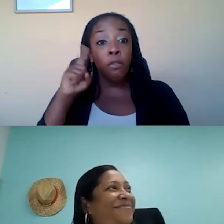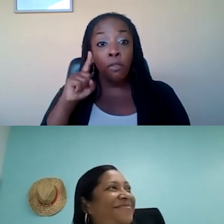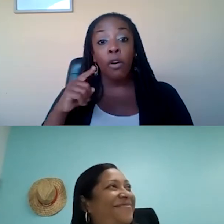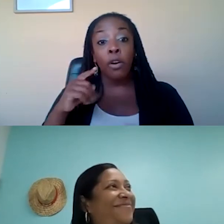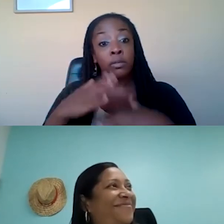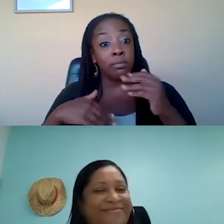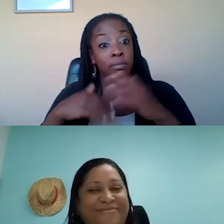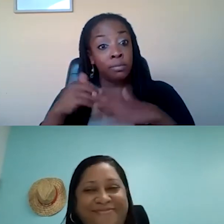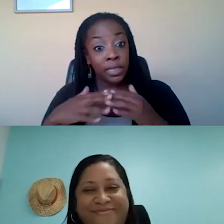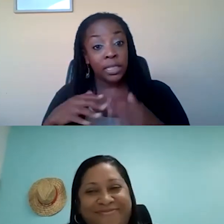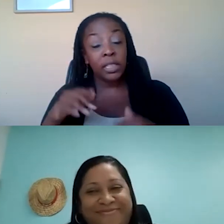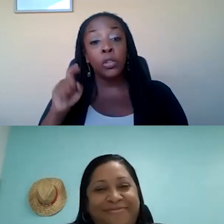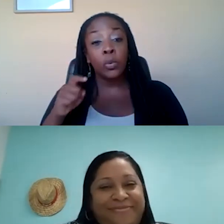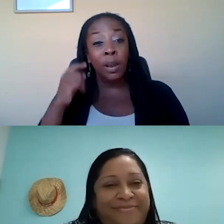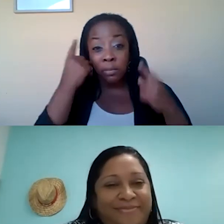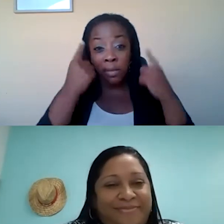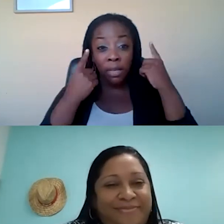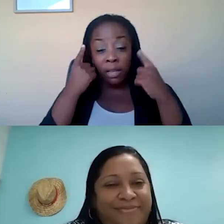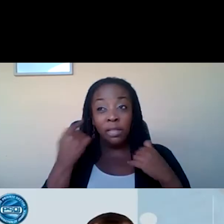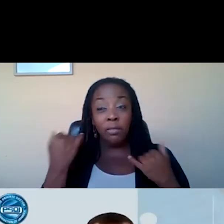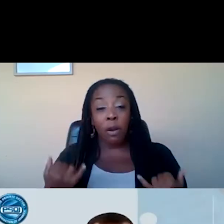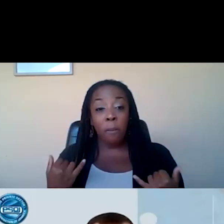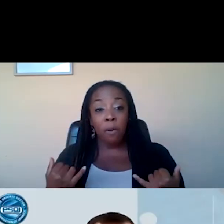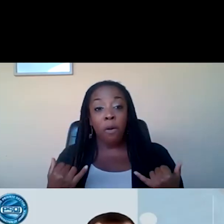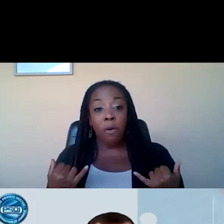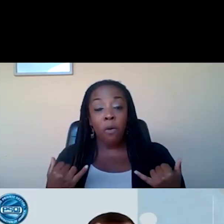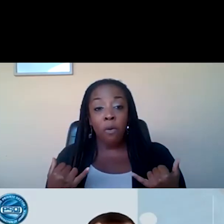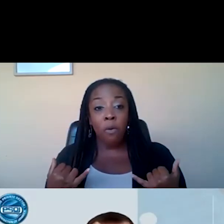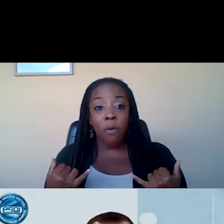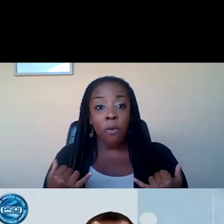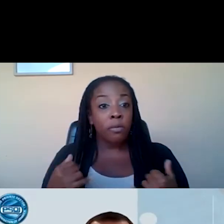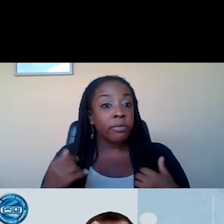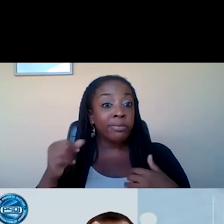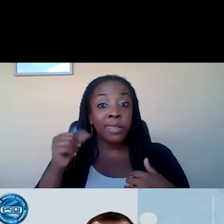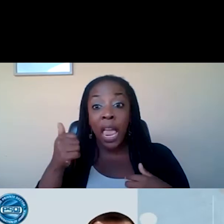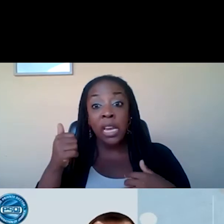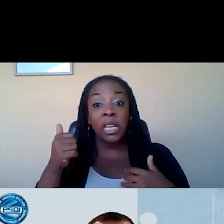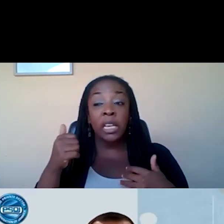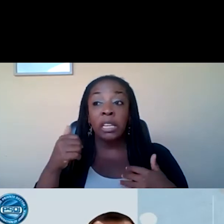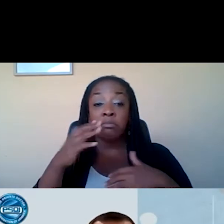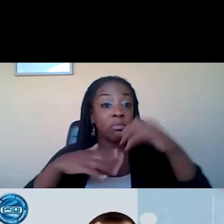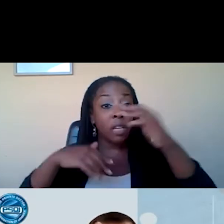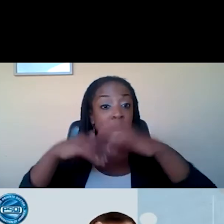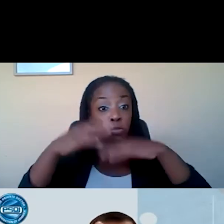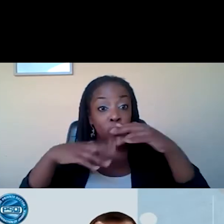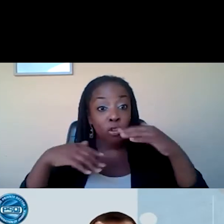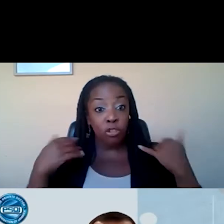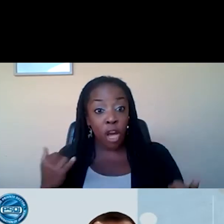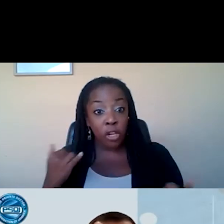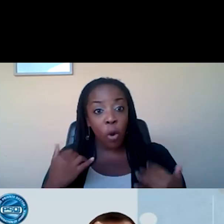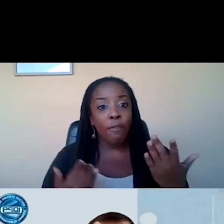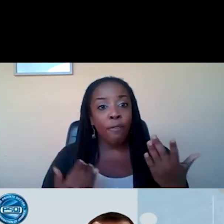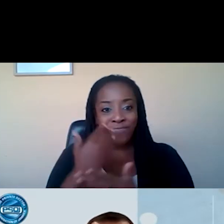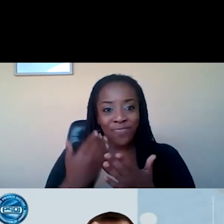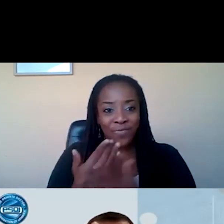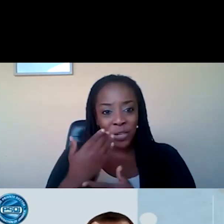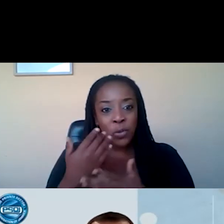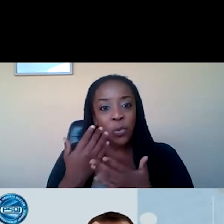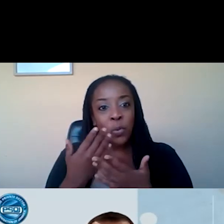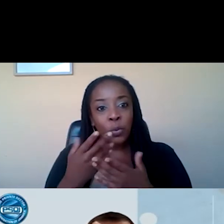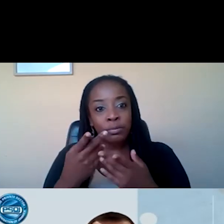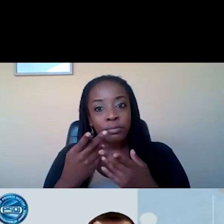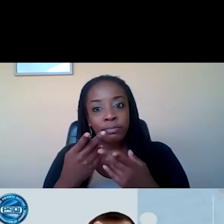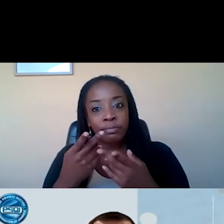be utilized now in terms of any construction for new facilities. Those should